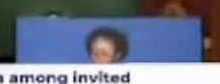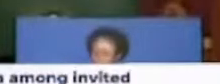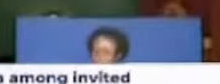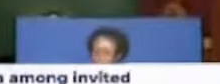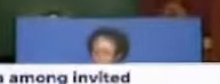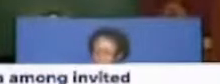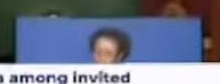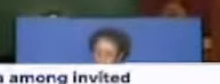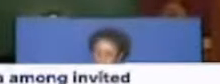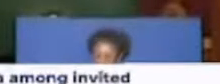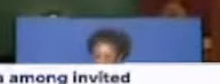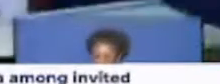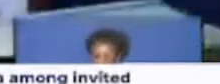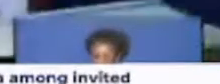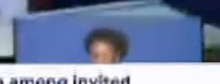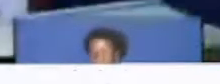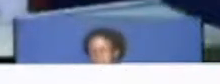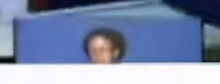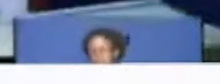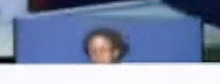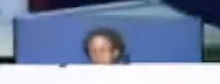civic duty.